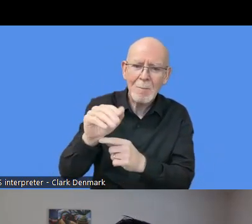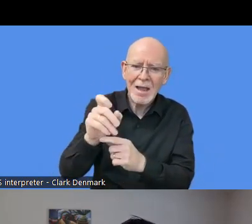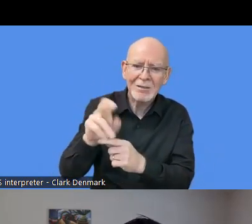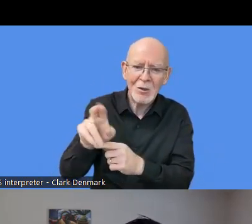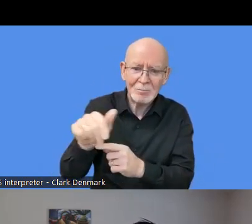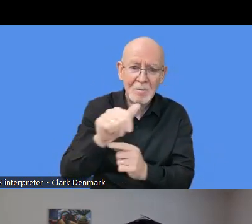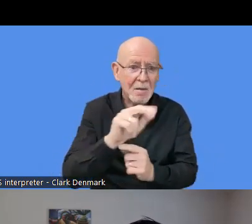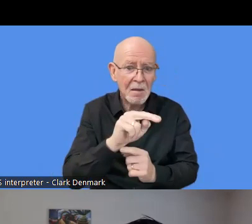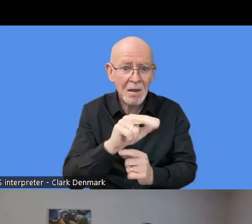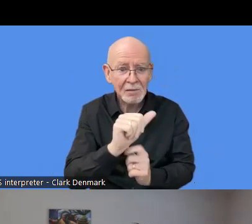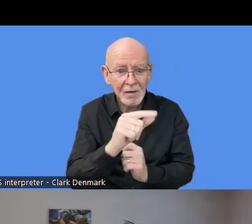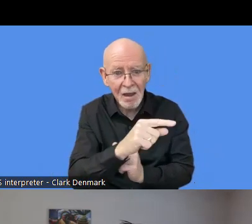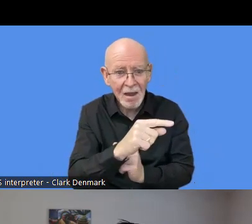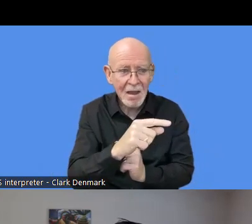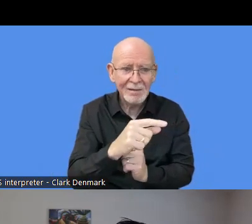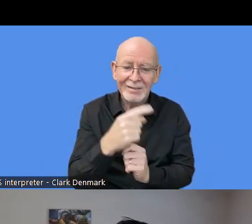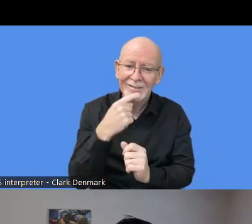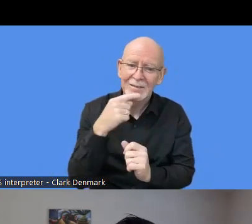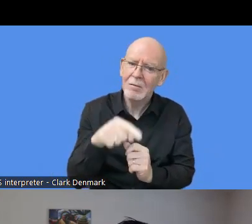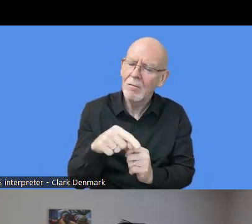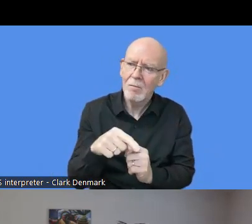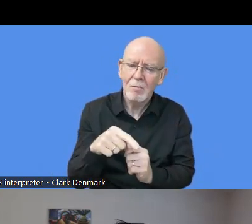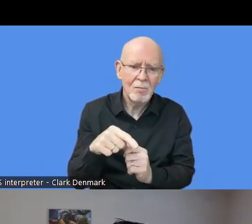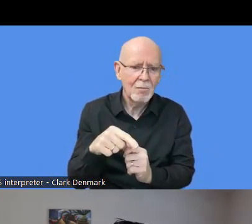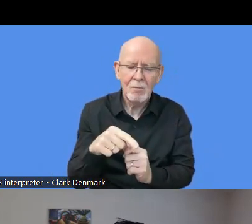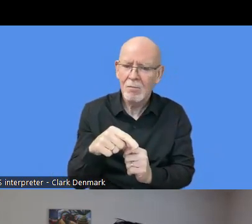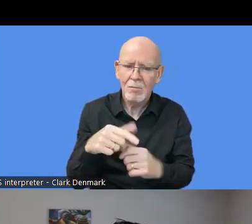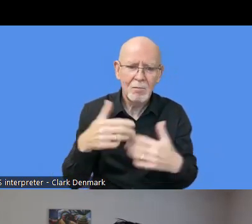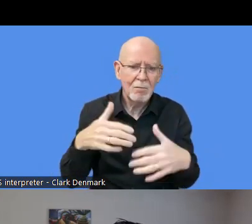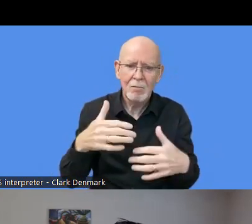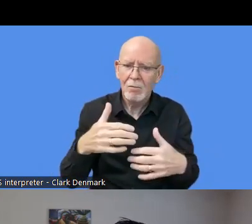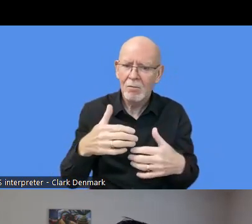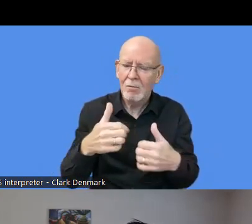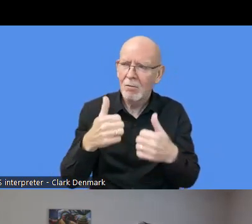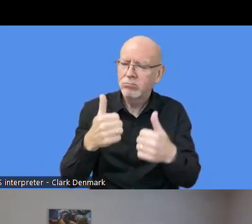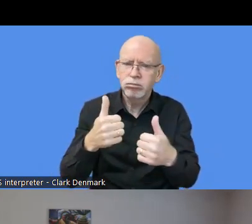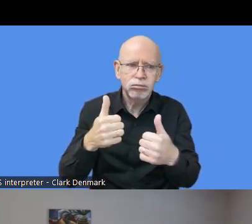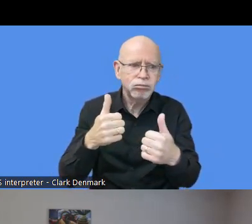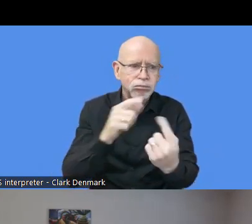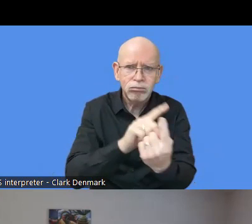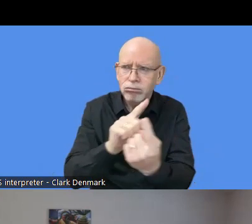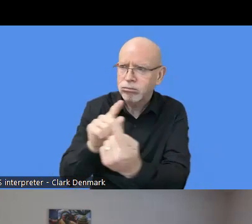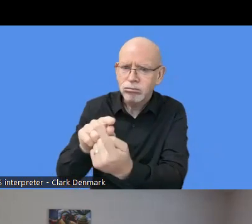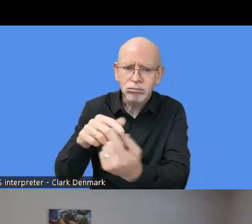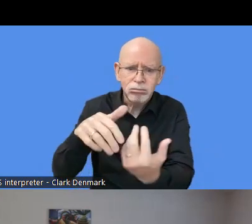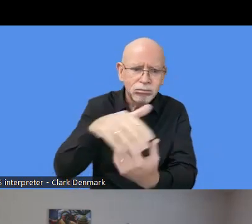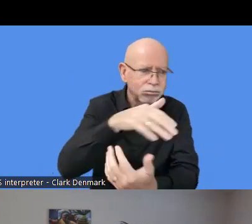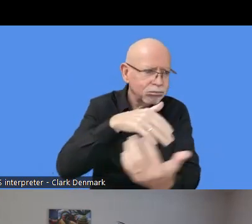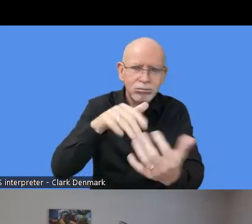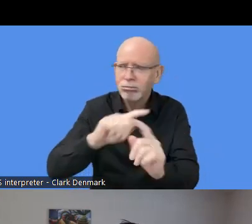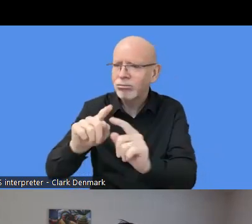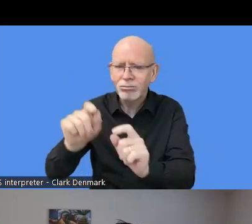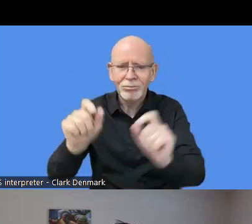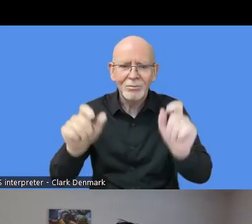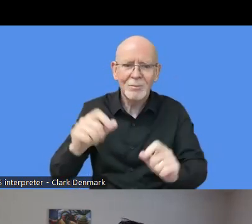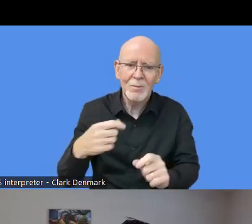different people. I go to lots of sort of technical accessibility conferences and HR conferences and so on, but this